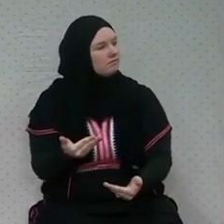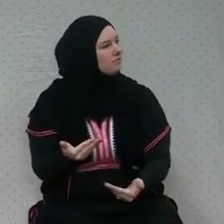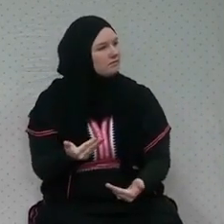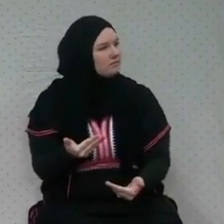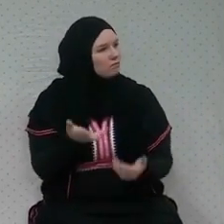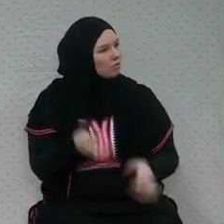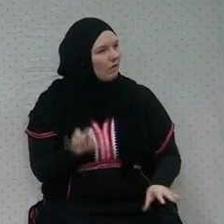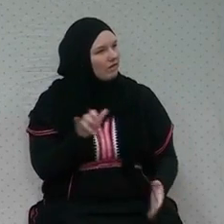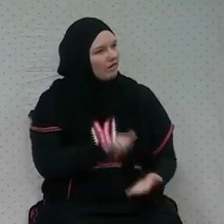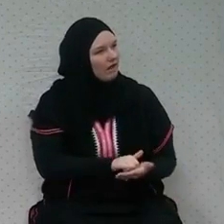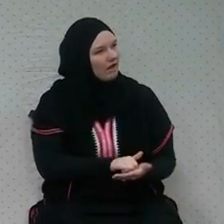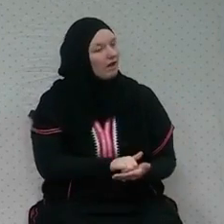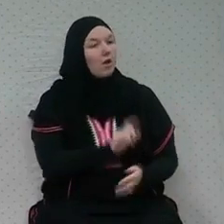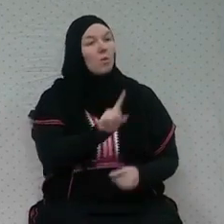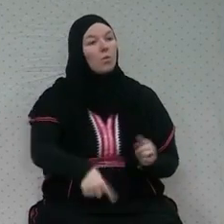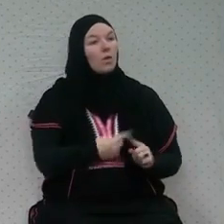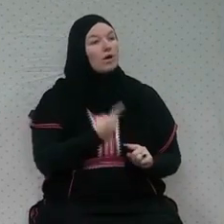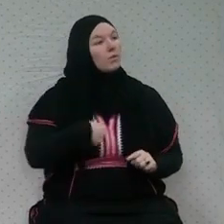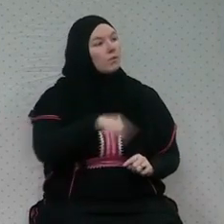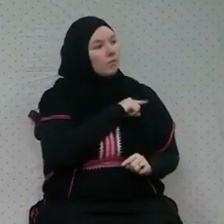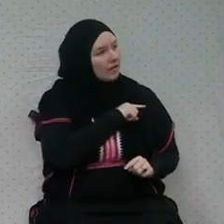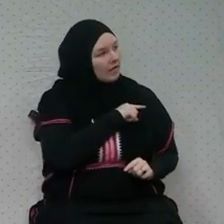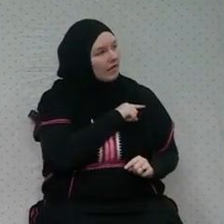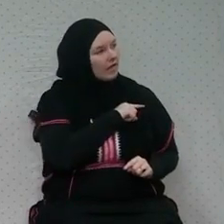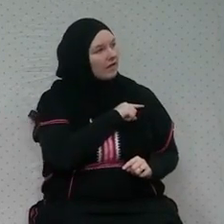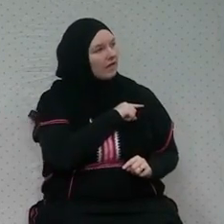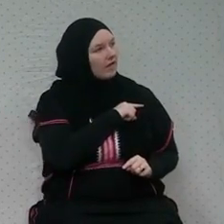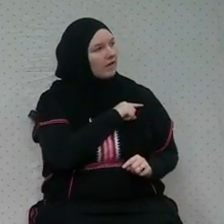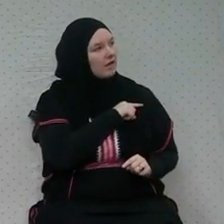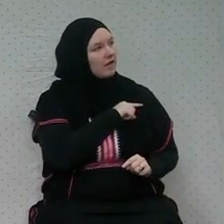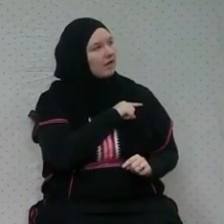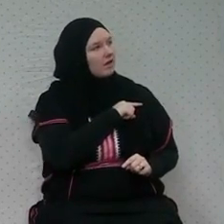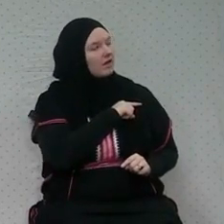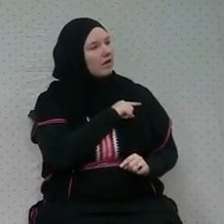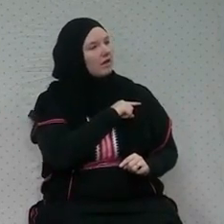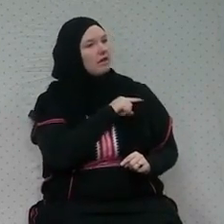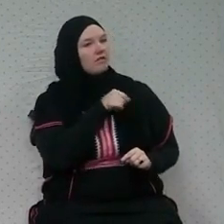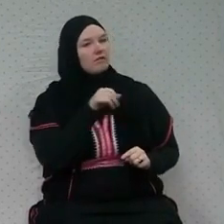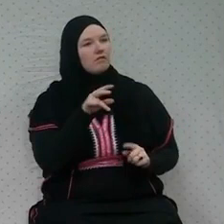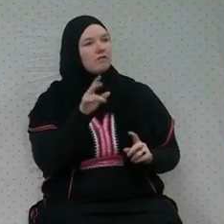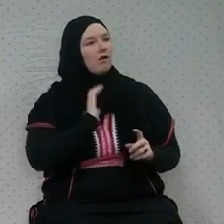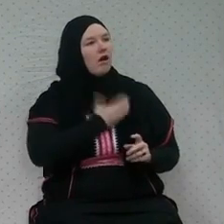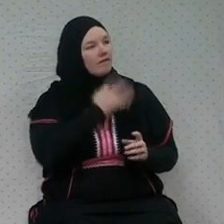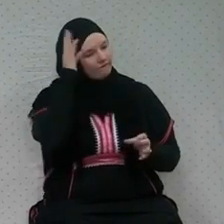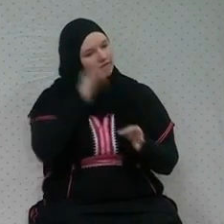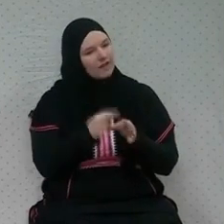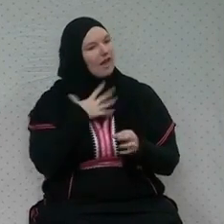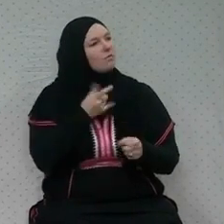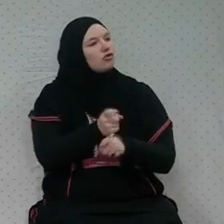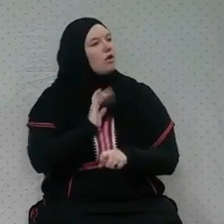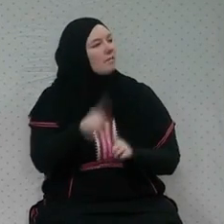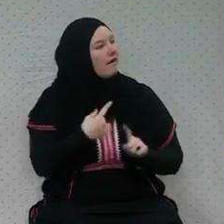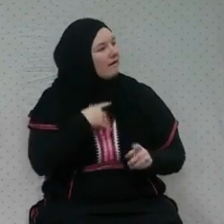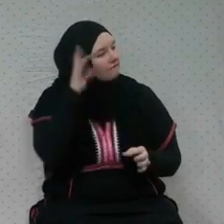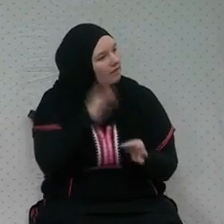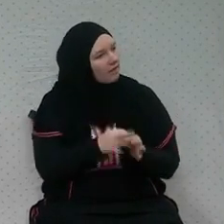is when we degrade and denigrate our faith and our